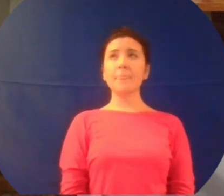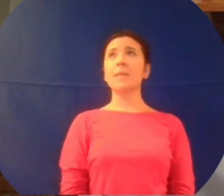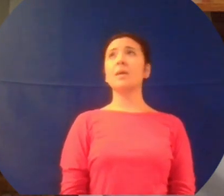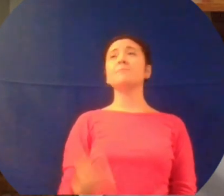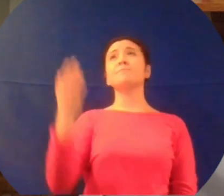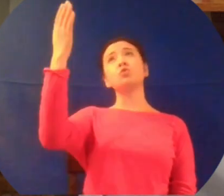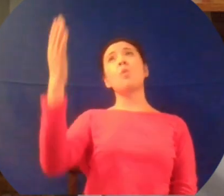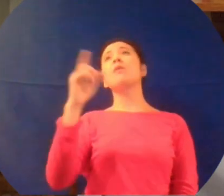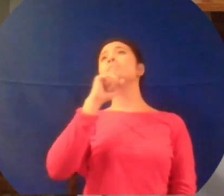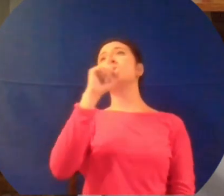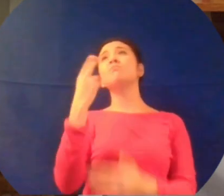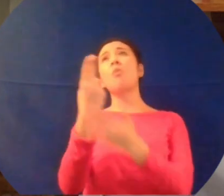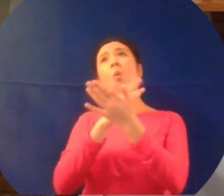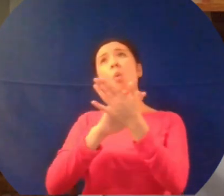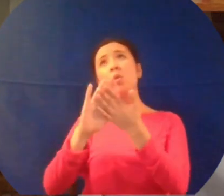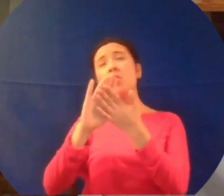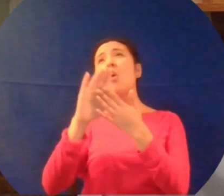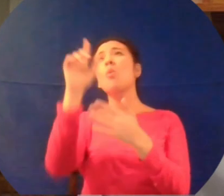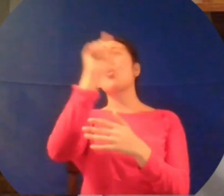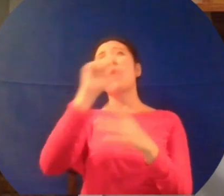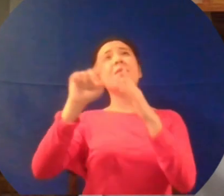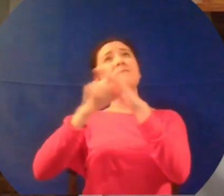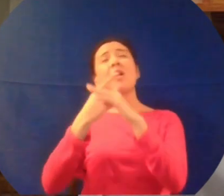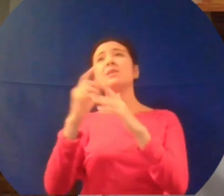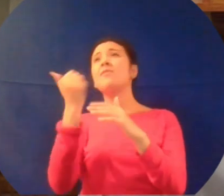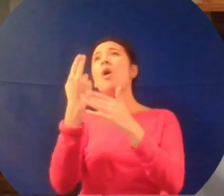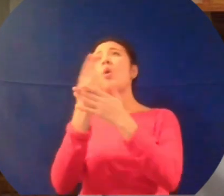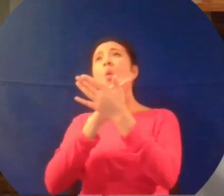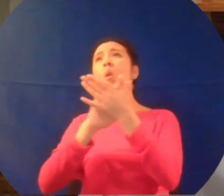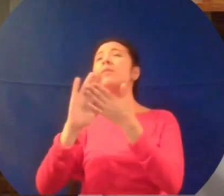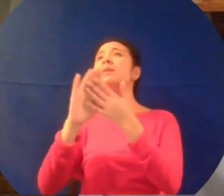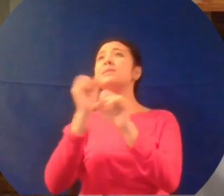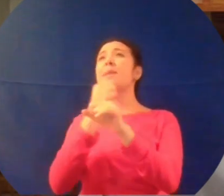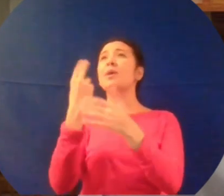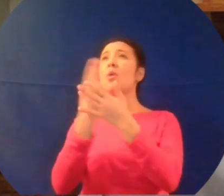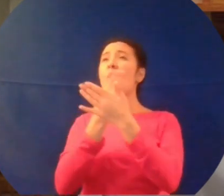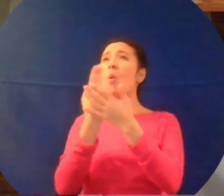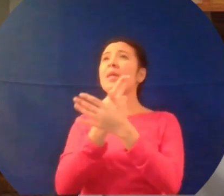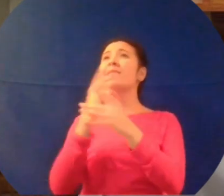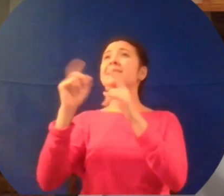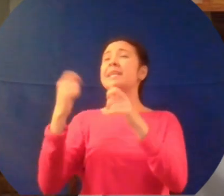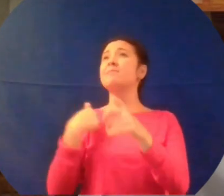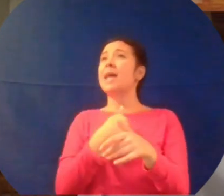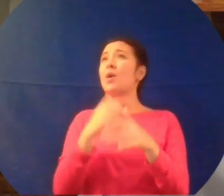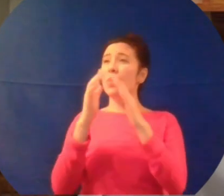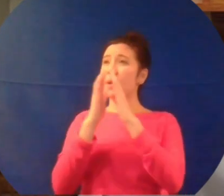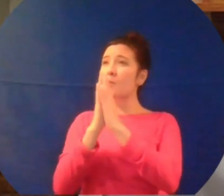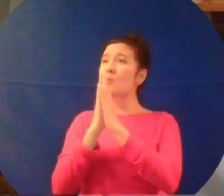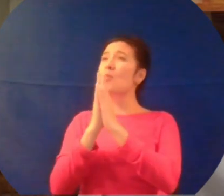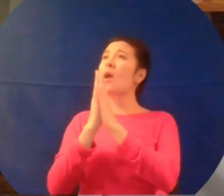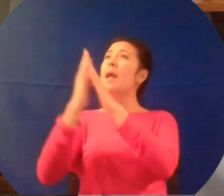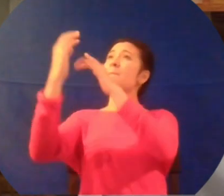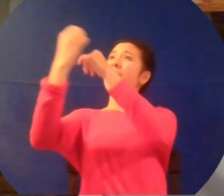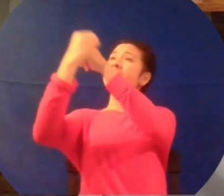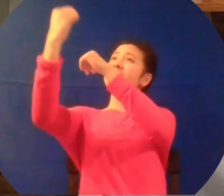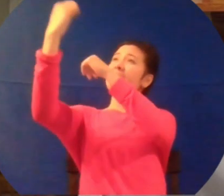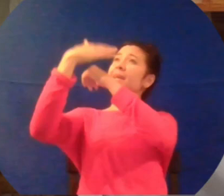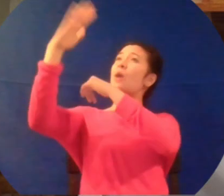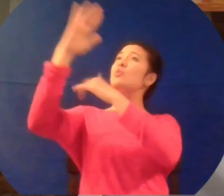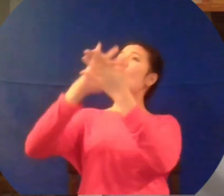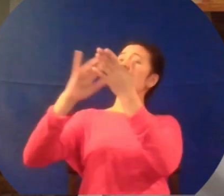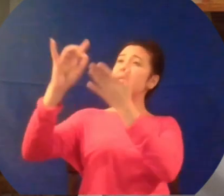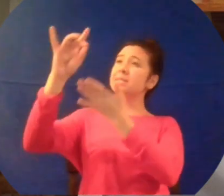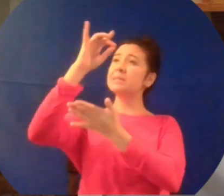You are indeed holy, O Lord, the fount of all holiness. Make holy, therefore, these gifts, we pray, by sending down your Spirit upon them like